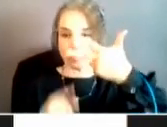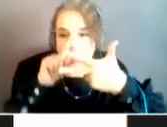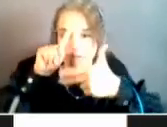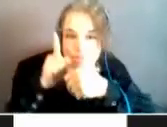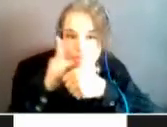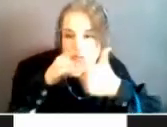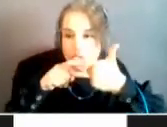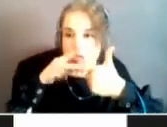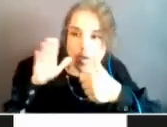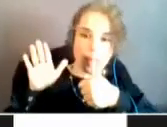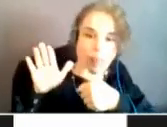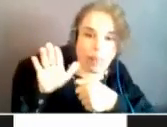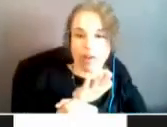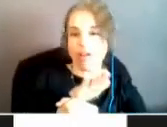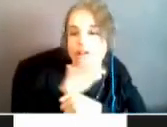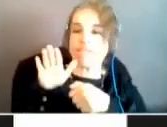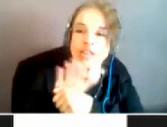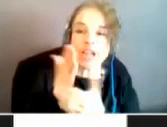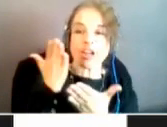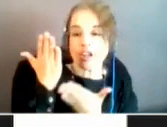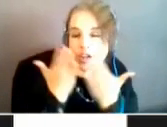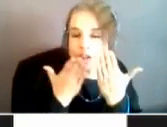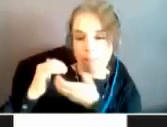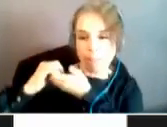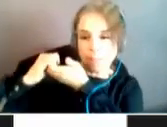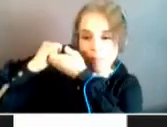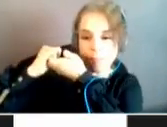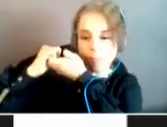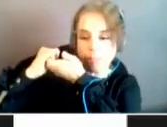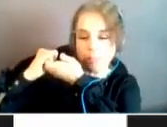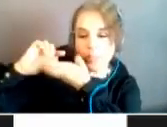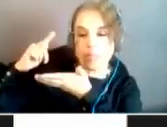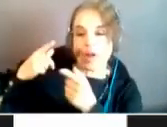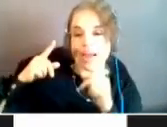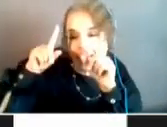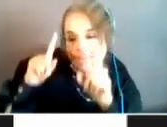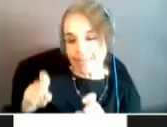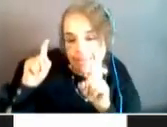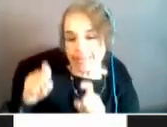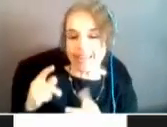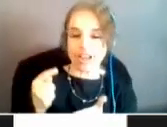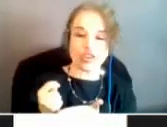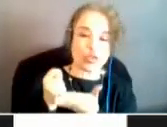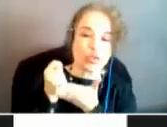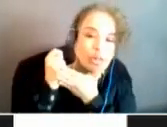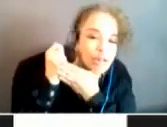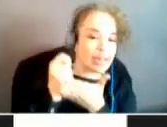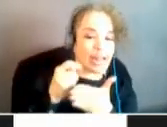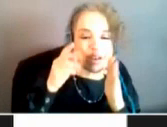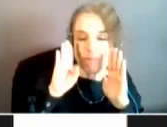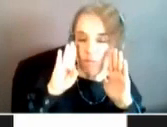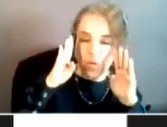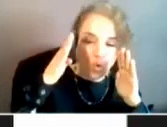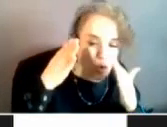first is the full service partnership, which offers assessments and treatments focused